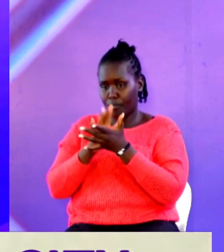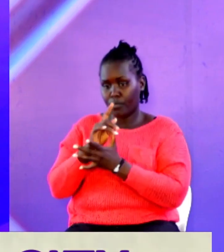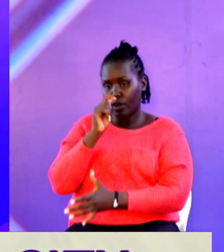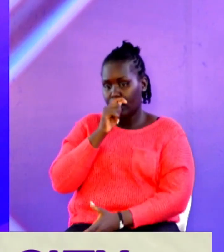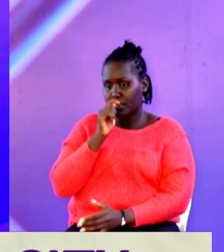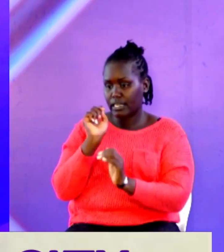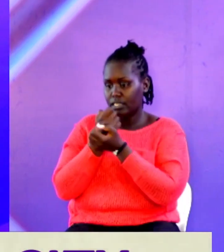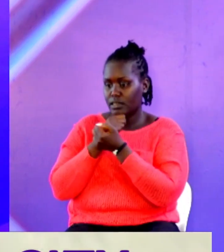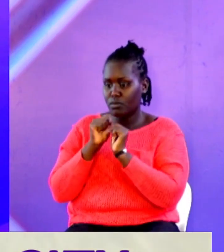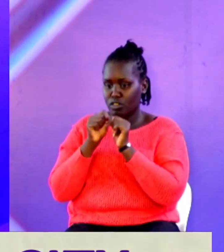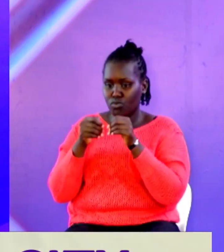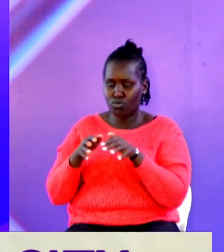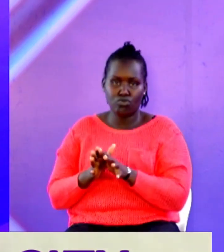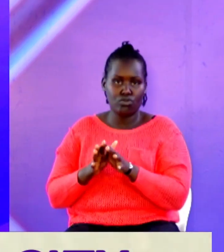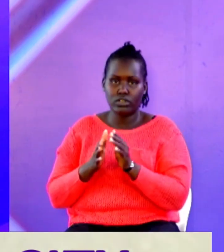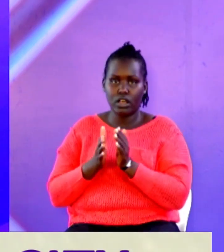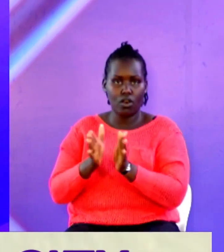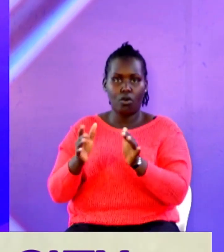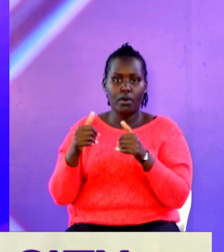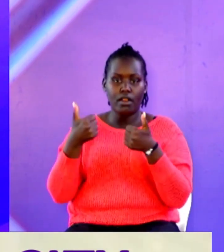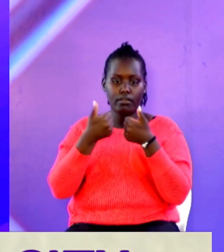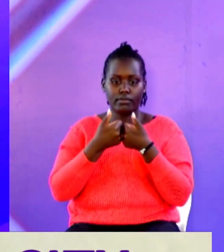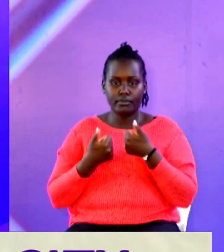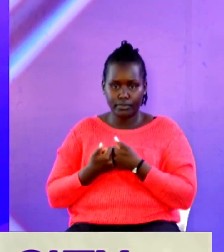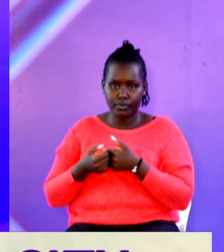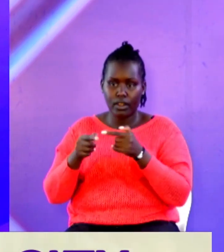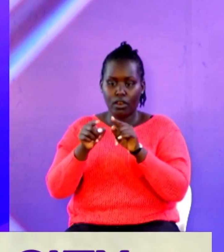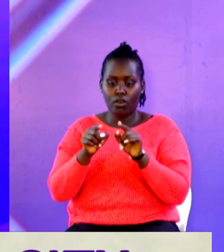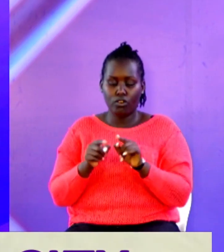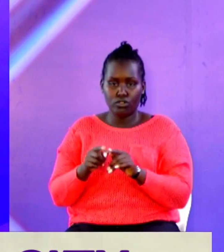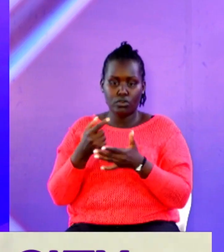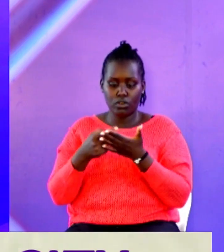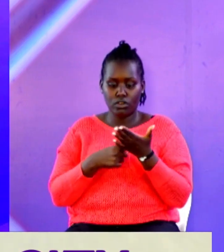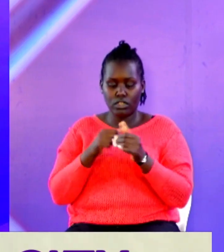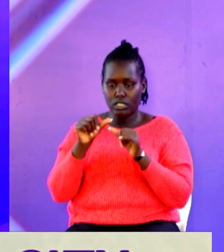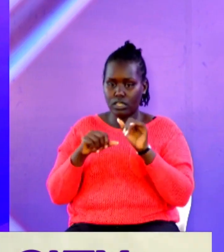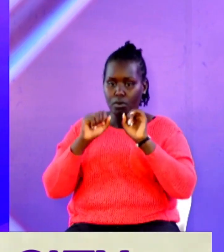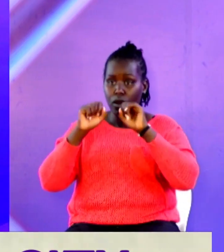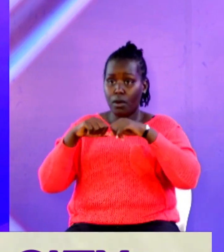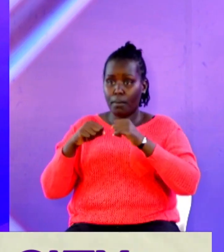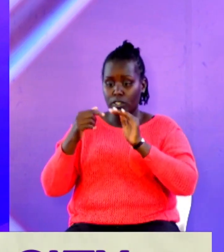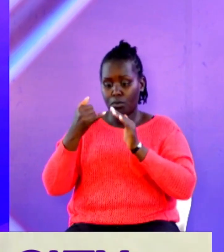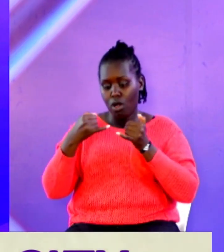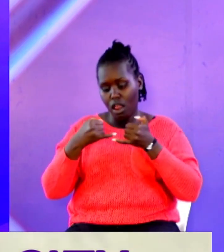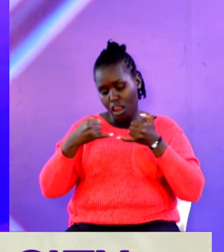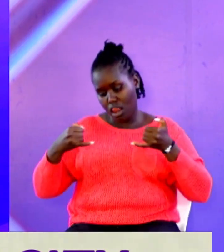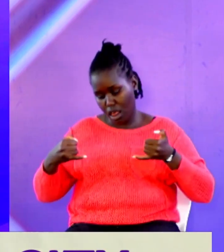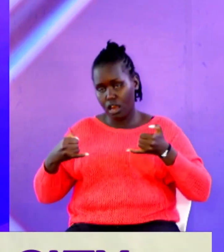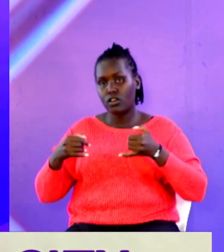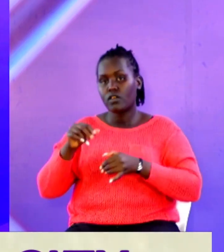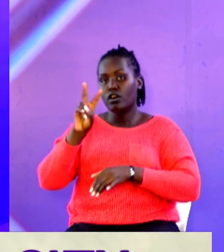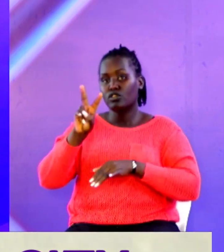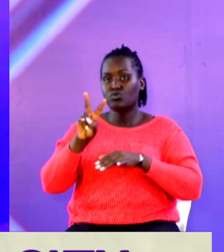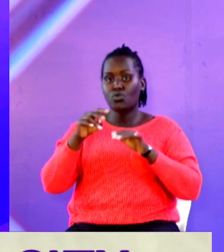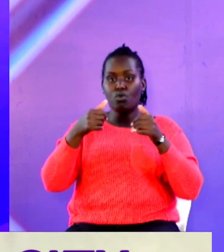cannot lose their opening game. Of course, we are going to look at the possible lineups of these two games, of course,